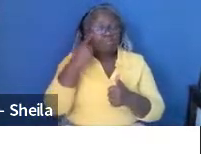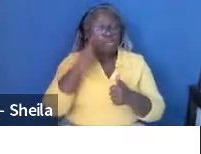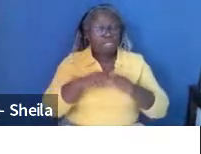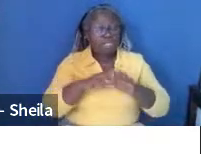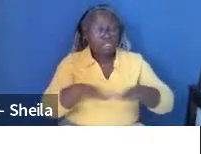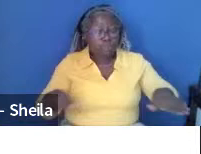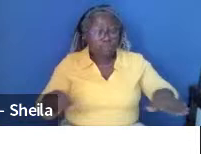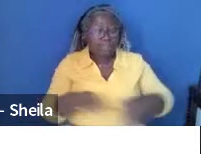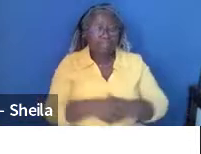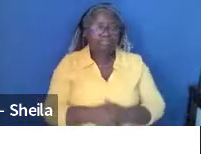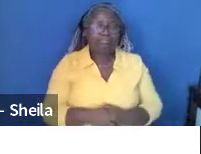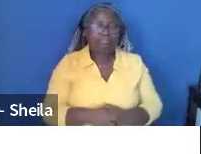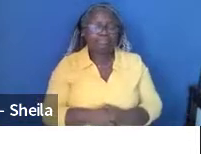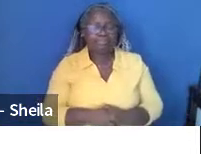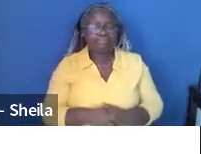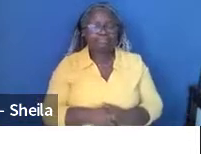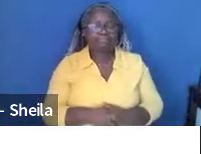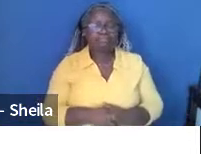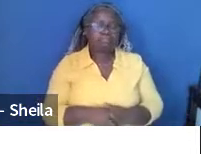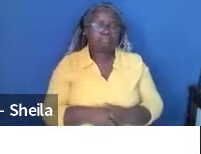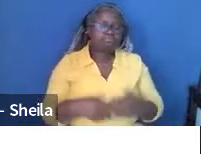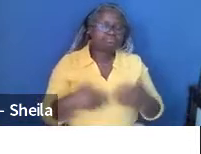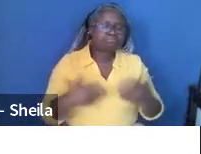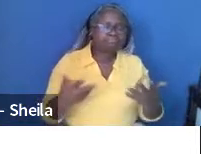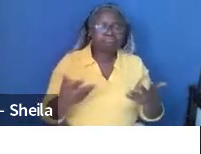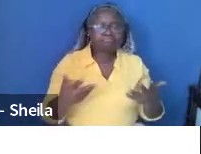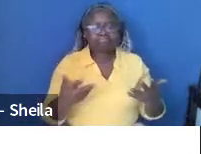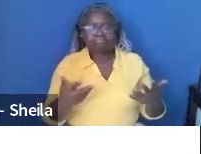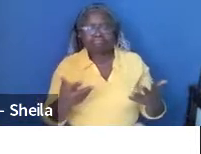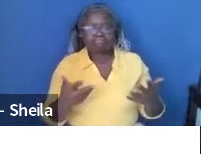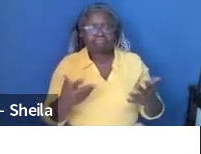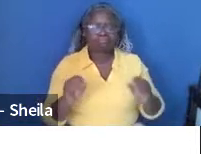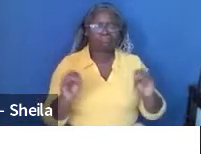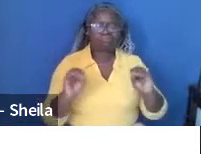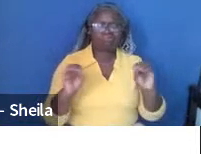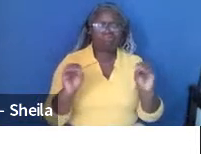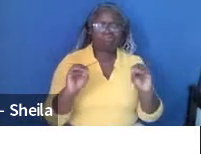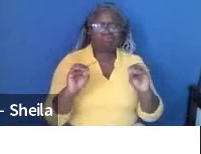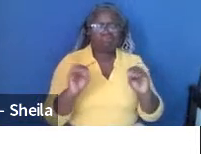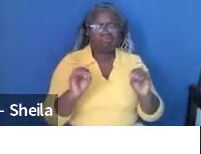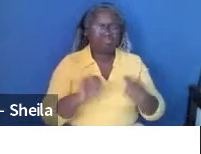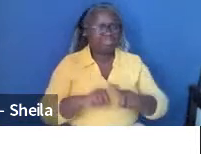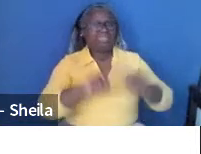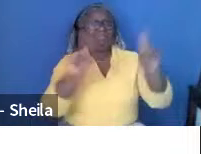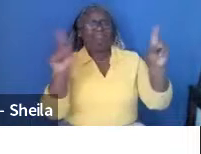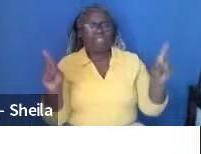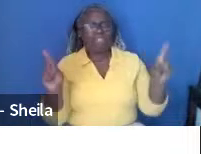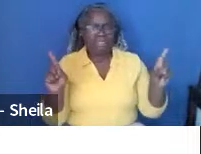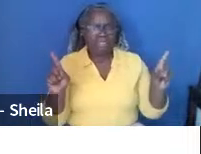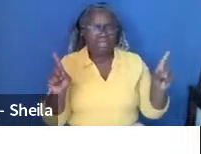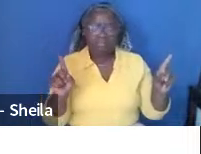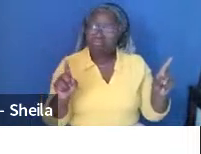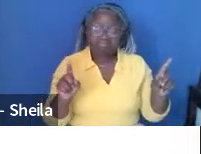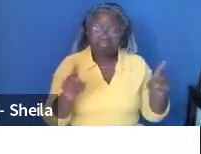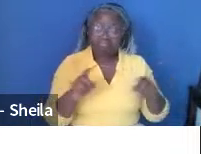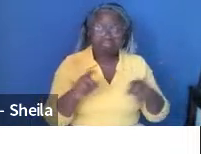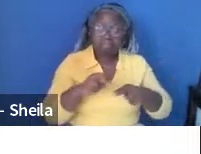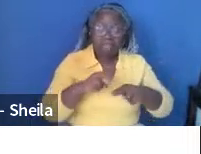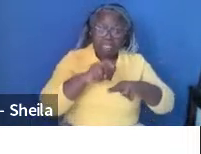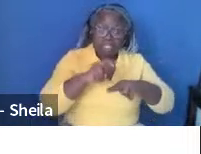Nothing especially different here other than that the exam chair itself is this